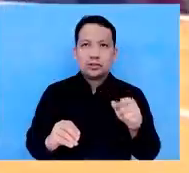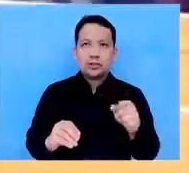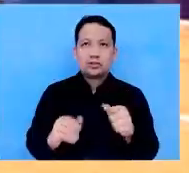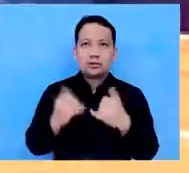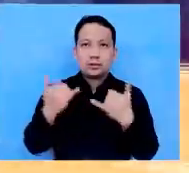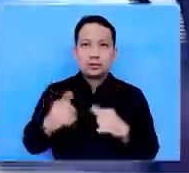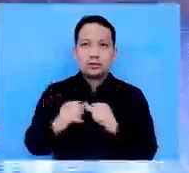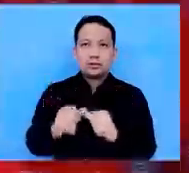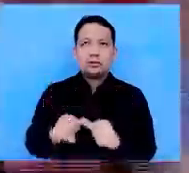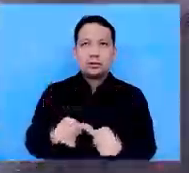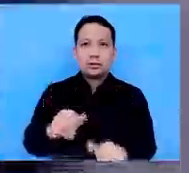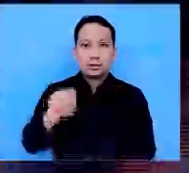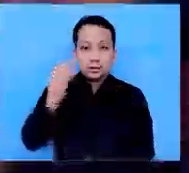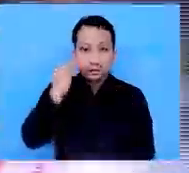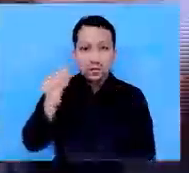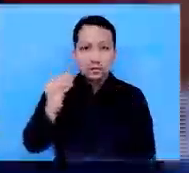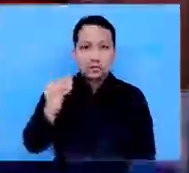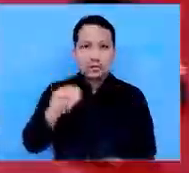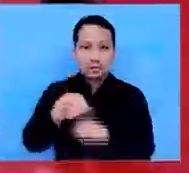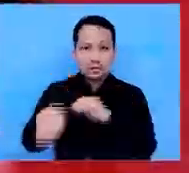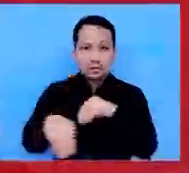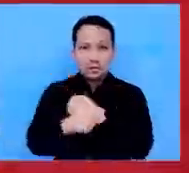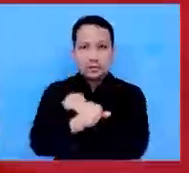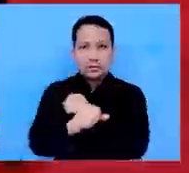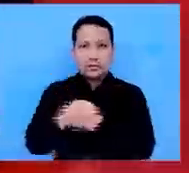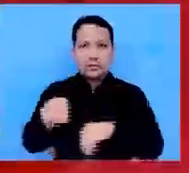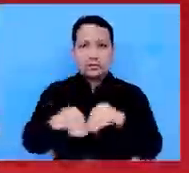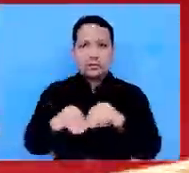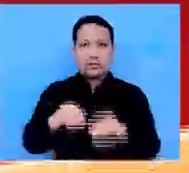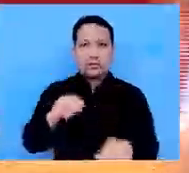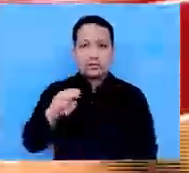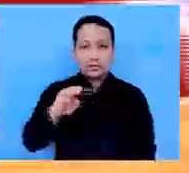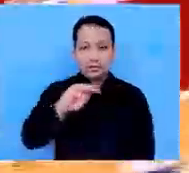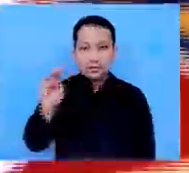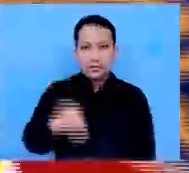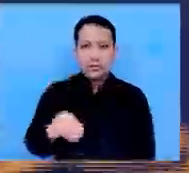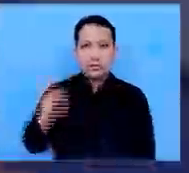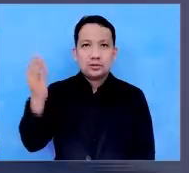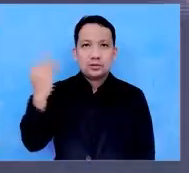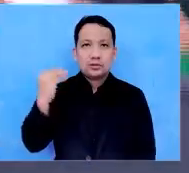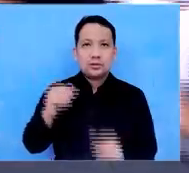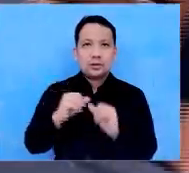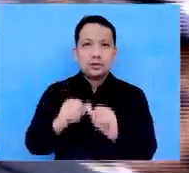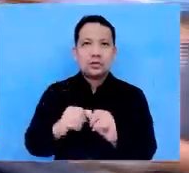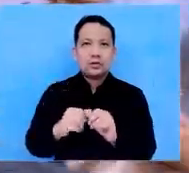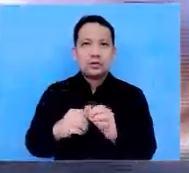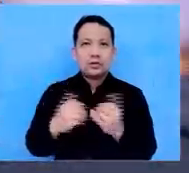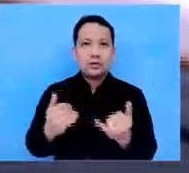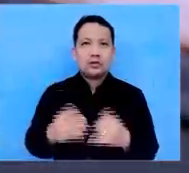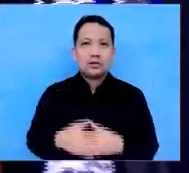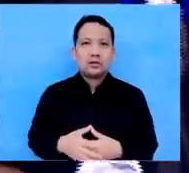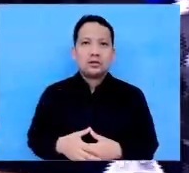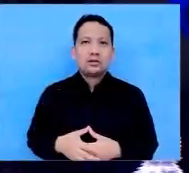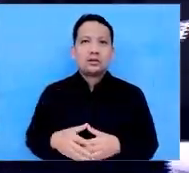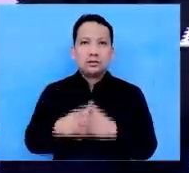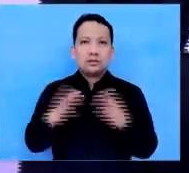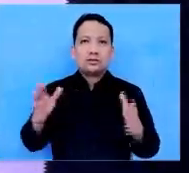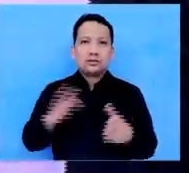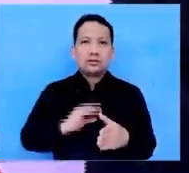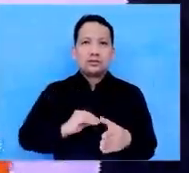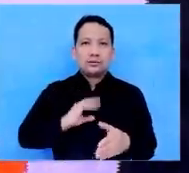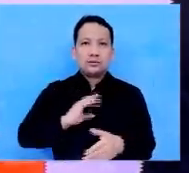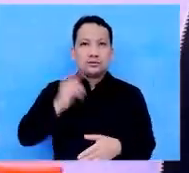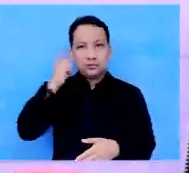si McDaniels bilang substitute import para sa Bulls noong nakaraang Commissioner's Cup. It's a big confidence booster for